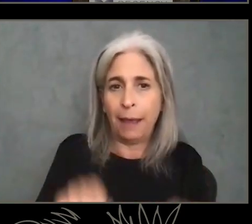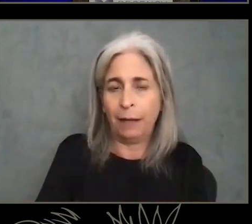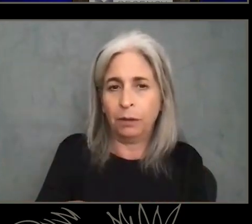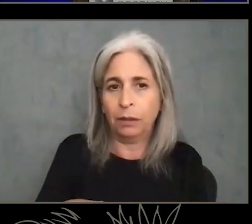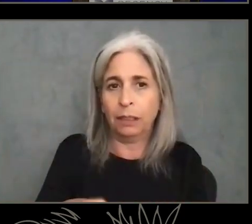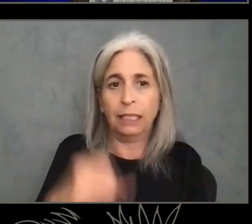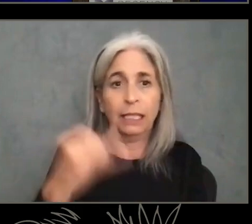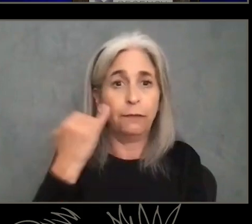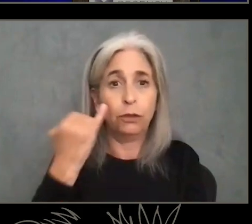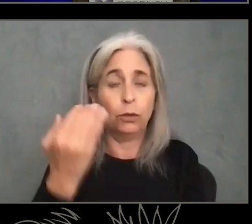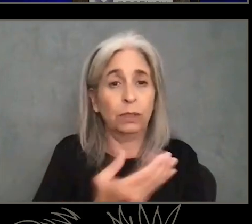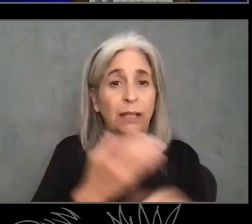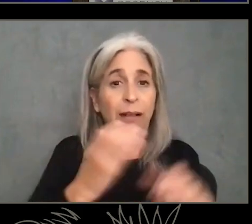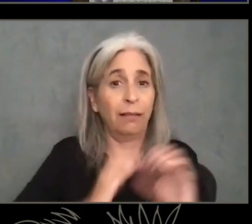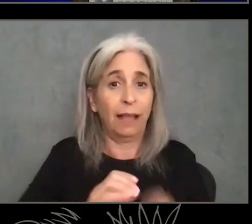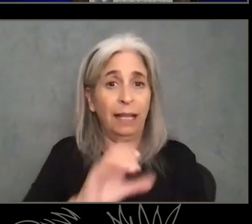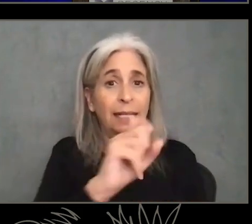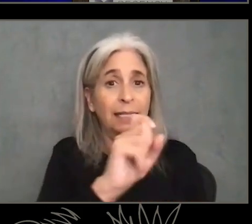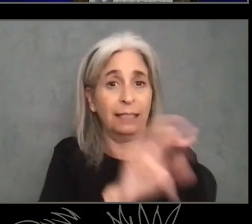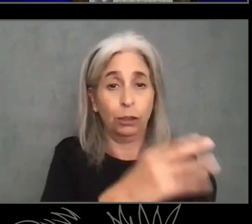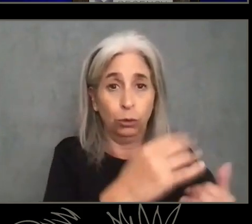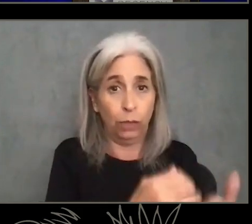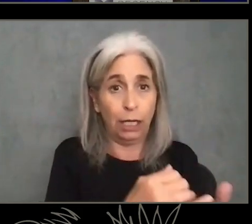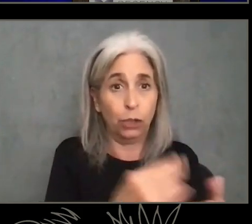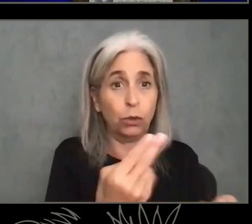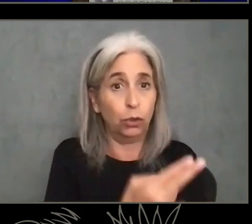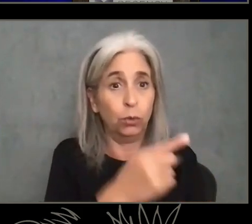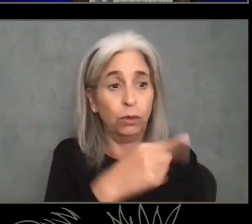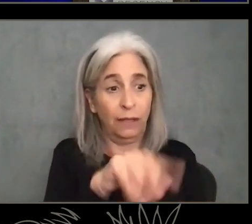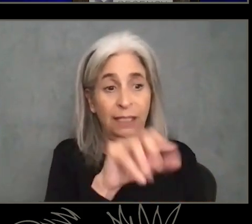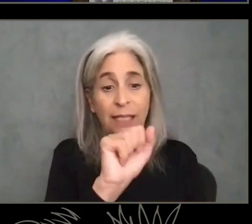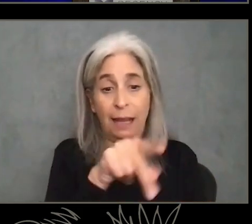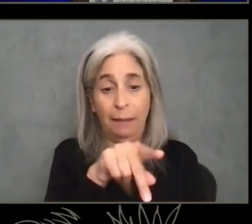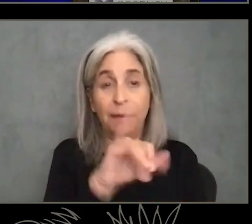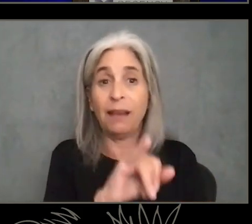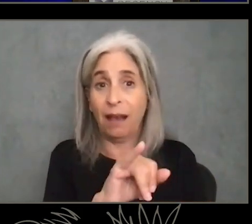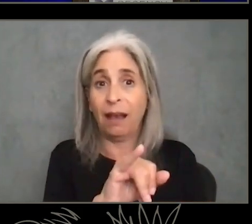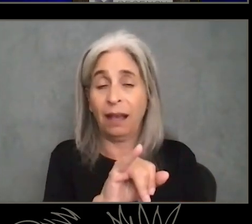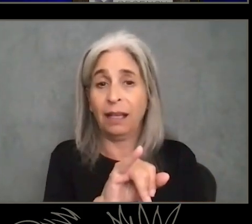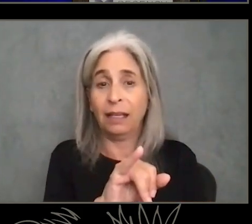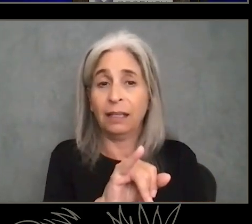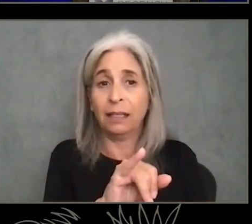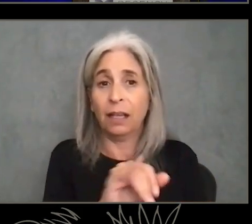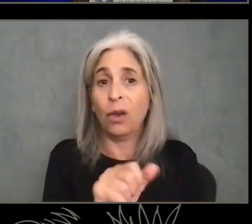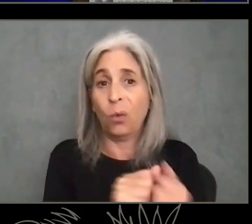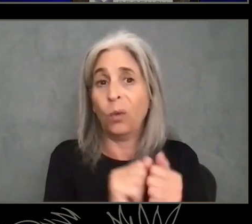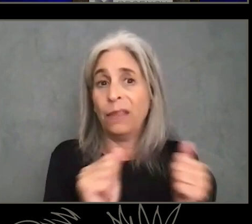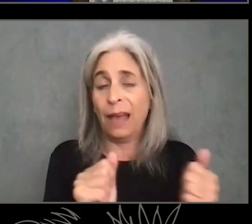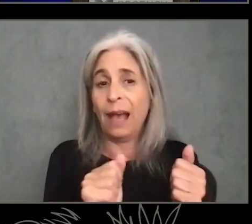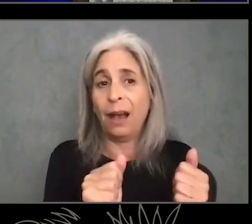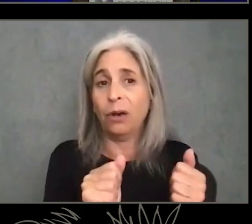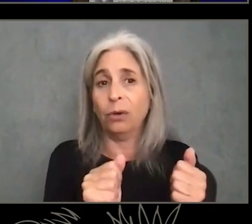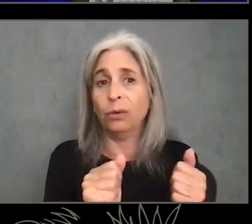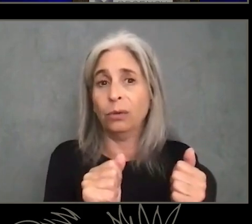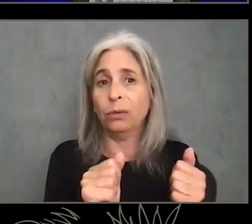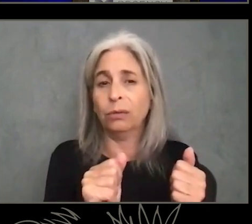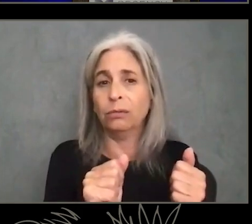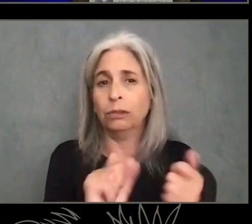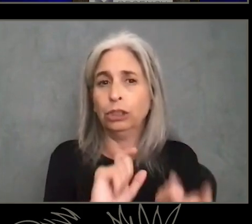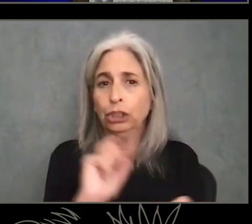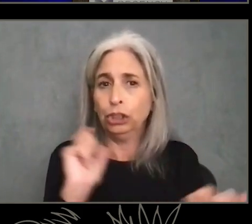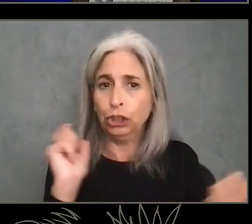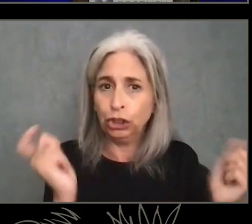today, you can use these APIs under the hood without many breaking changes